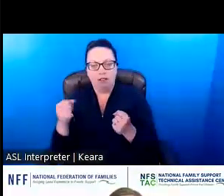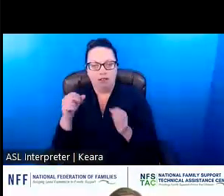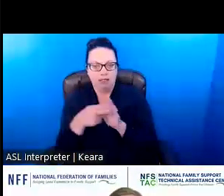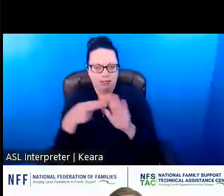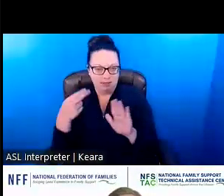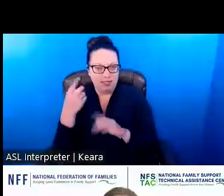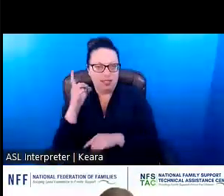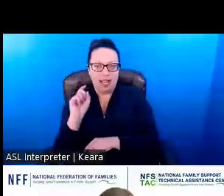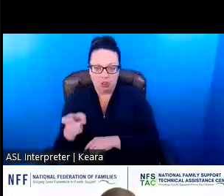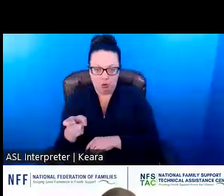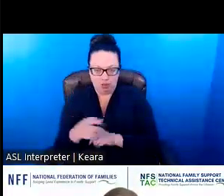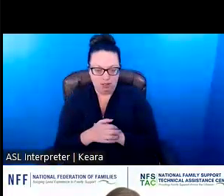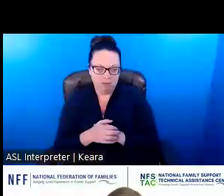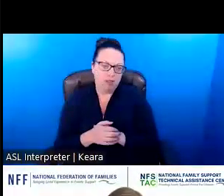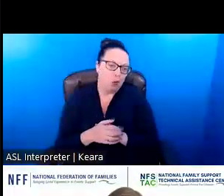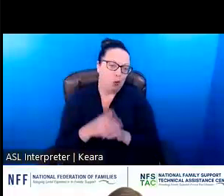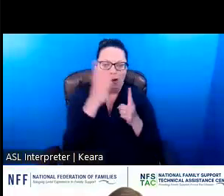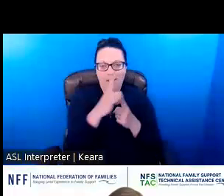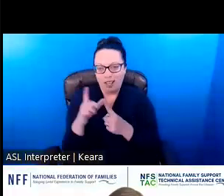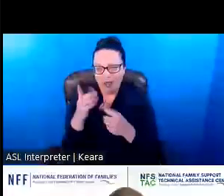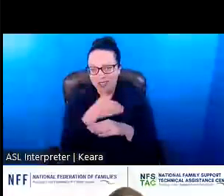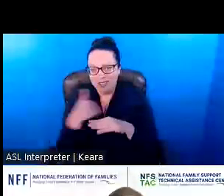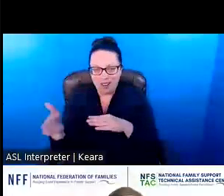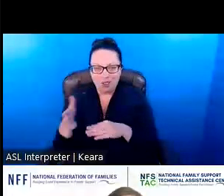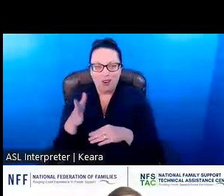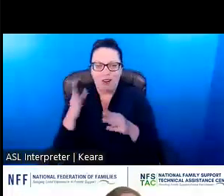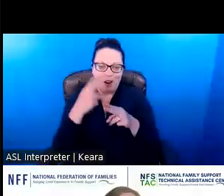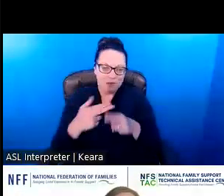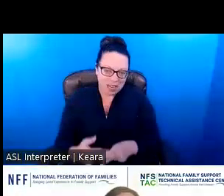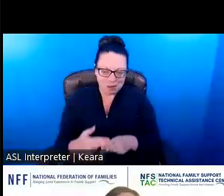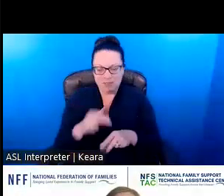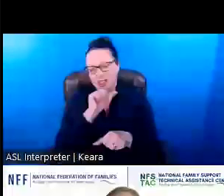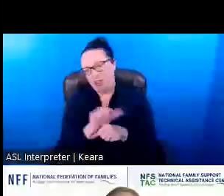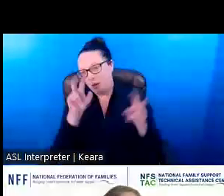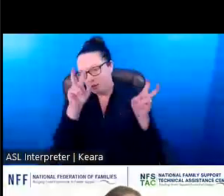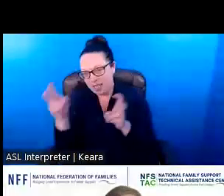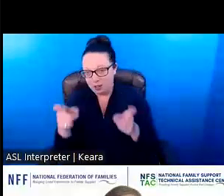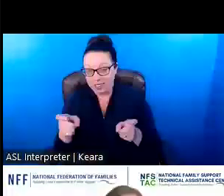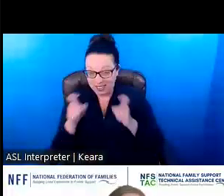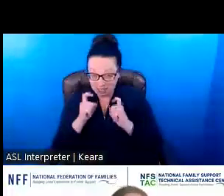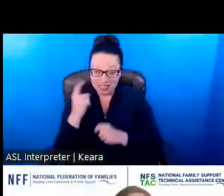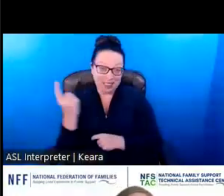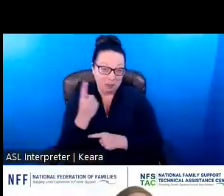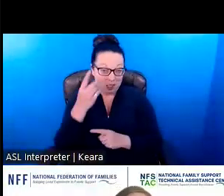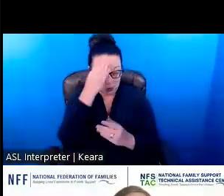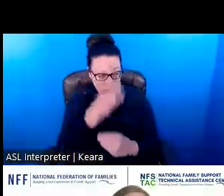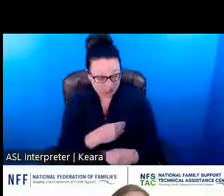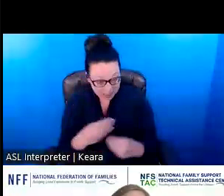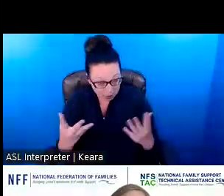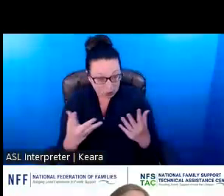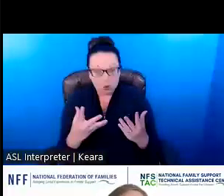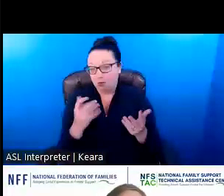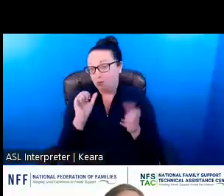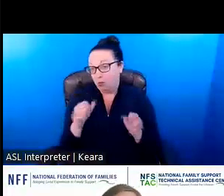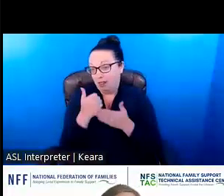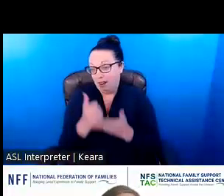that the letters after our names and our job titles might give us something to tell you where we can help talk about